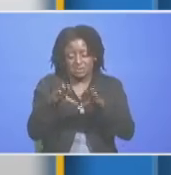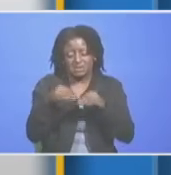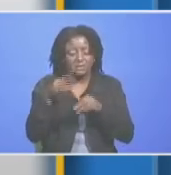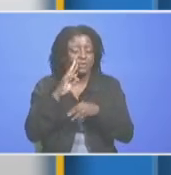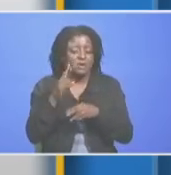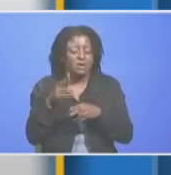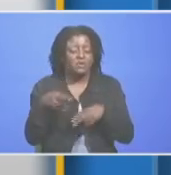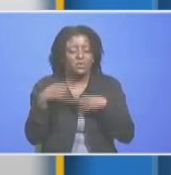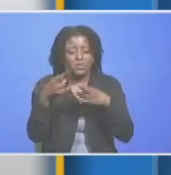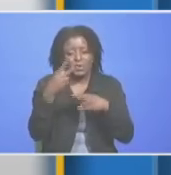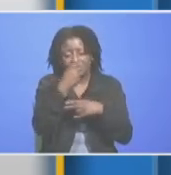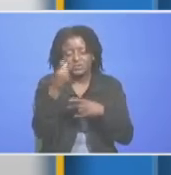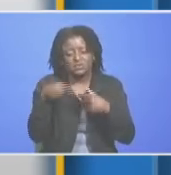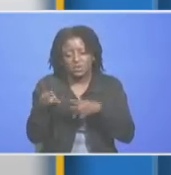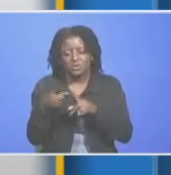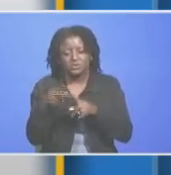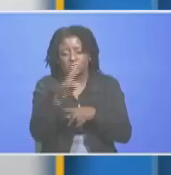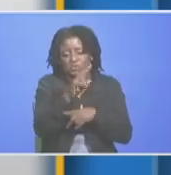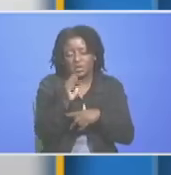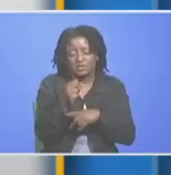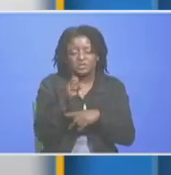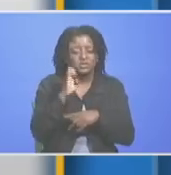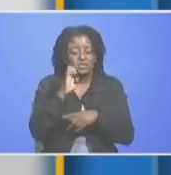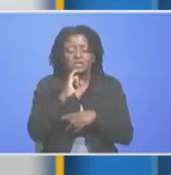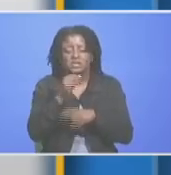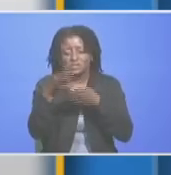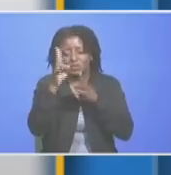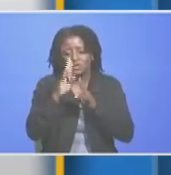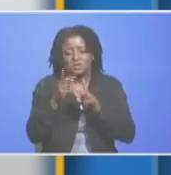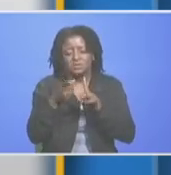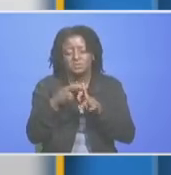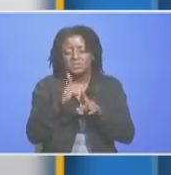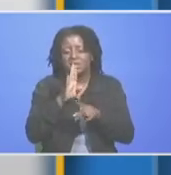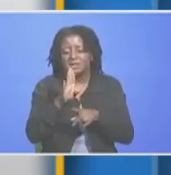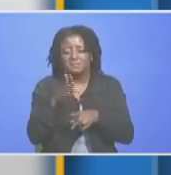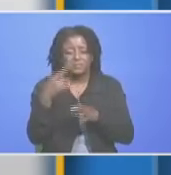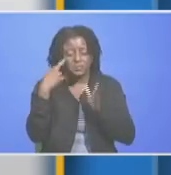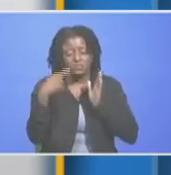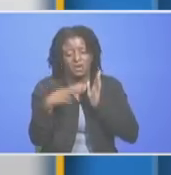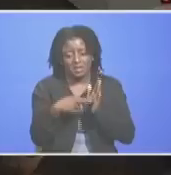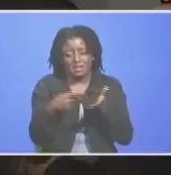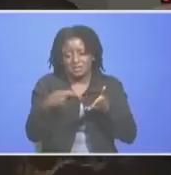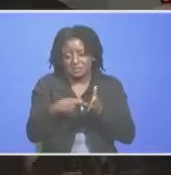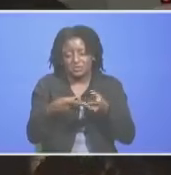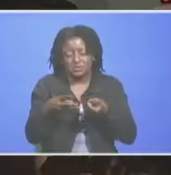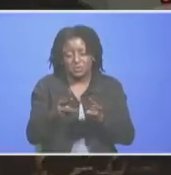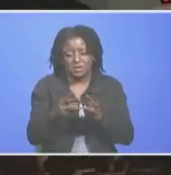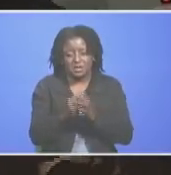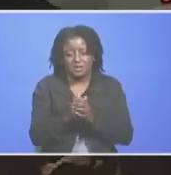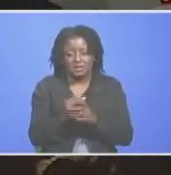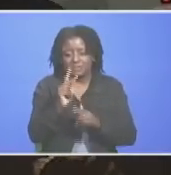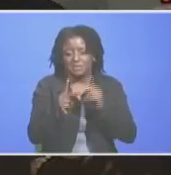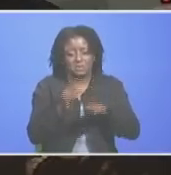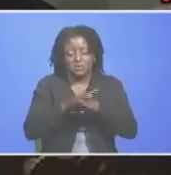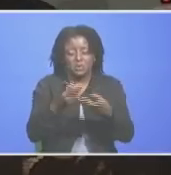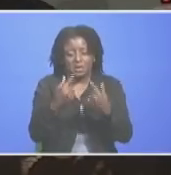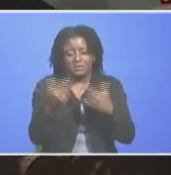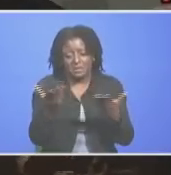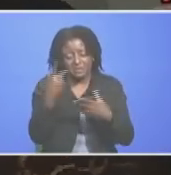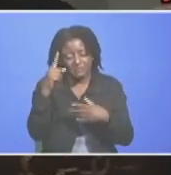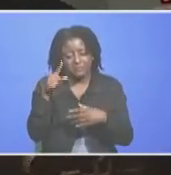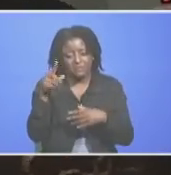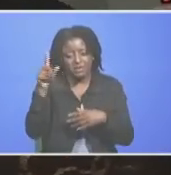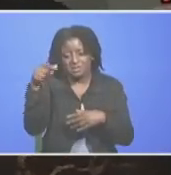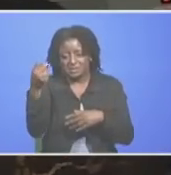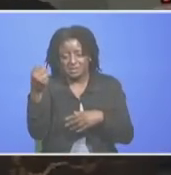engagements in the United States, she is honored to be recognized in this way. Don't come here for sunshine and sail on.